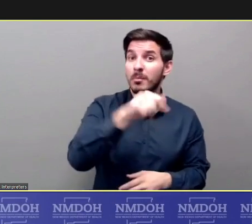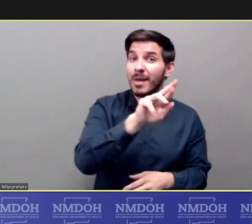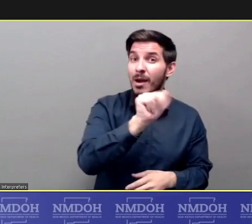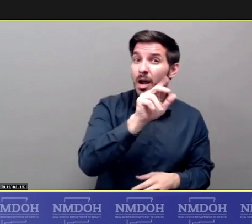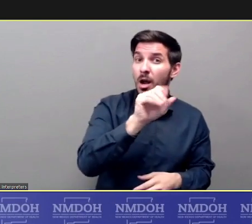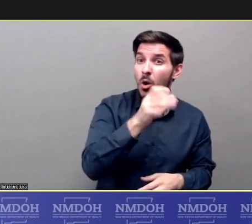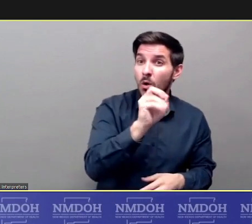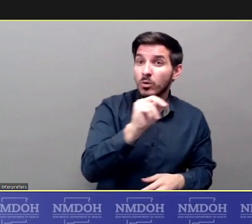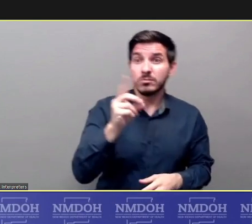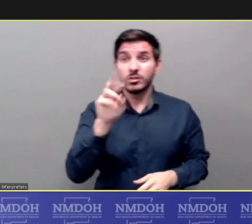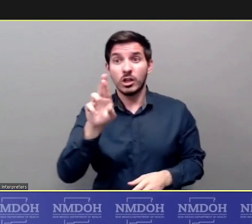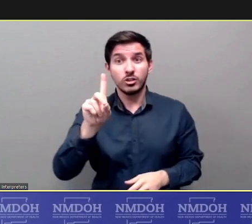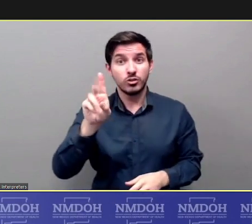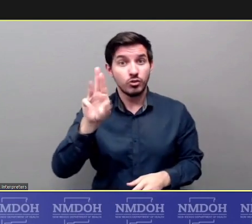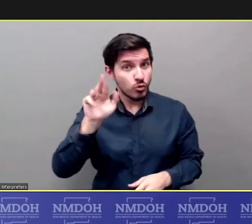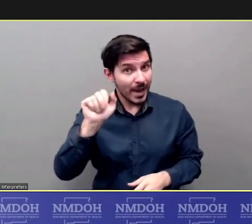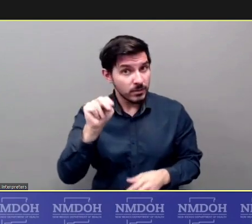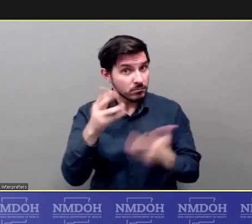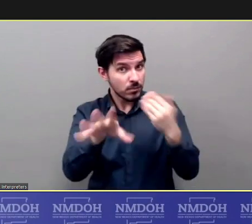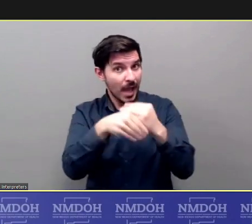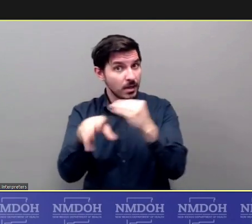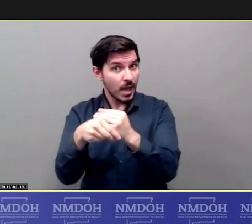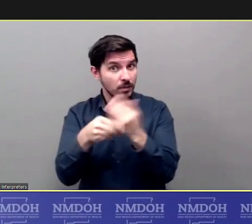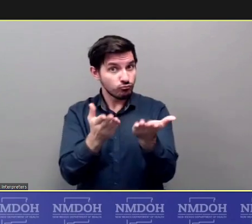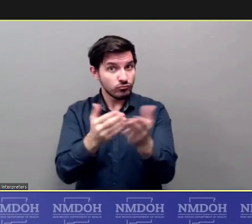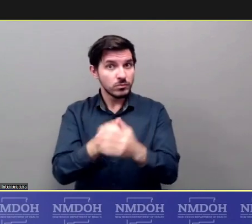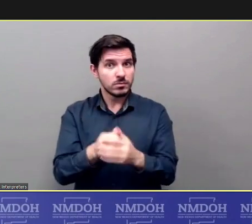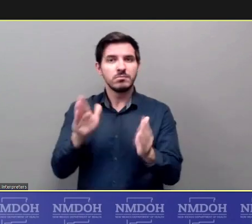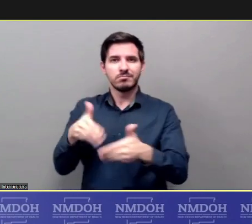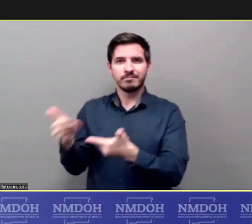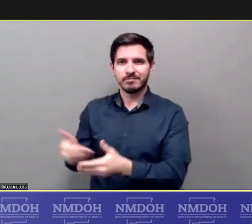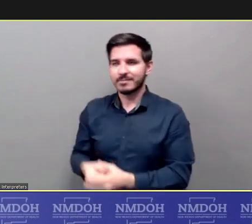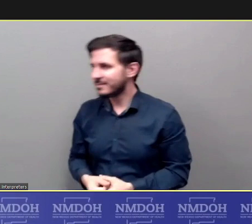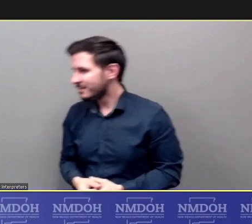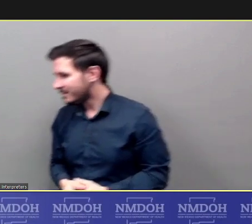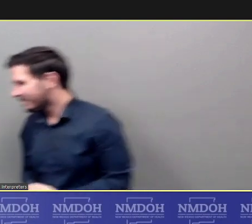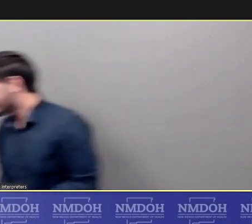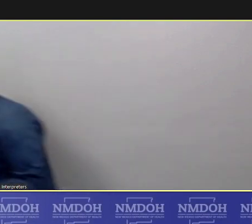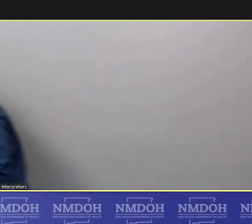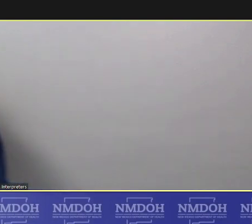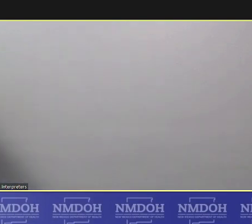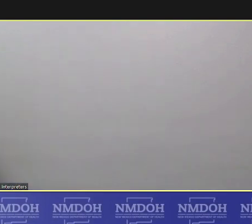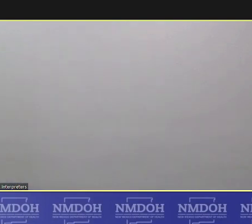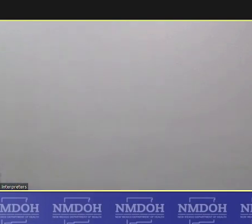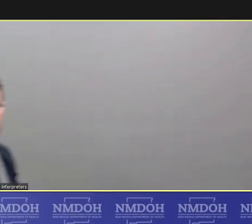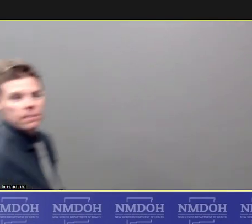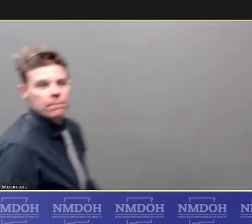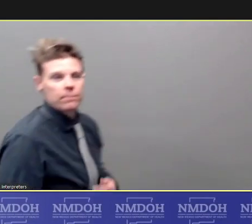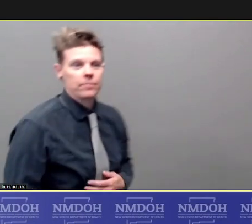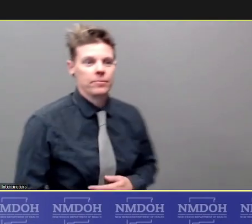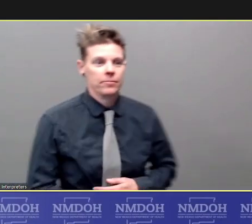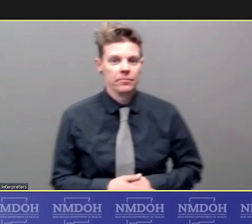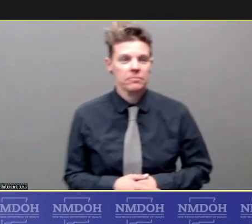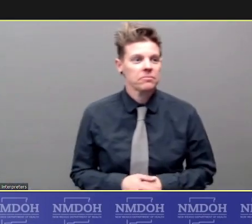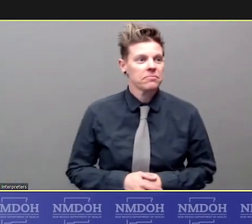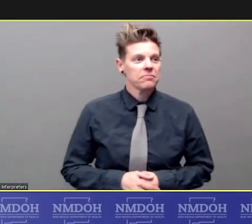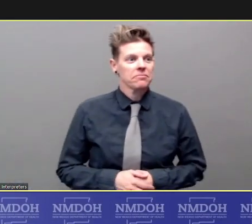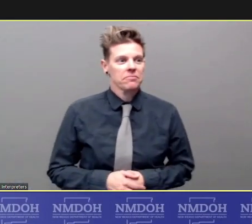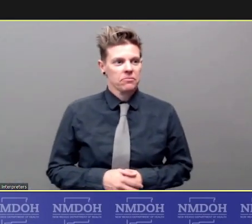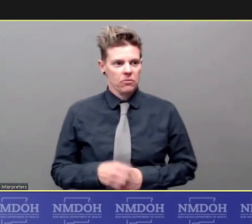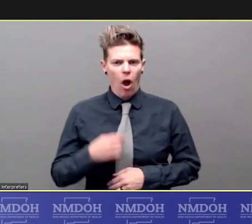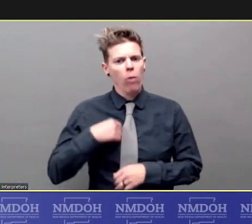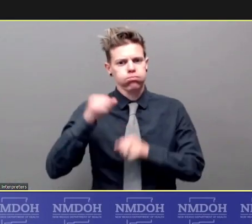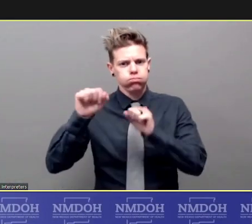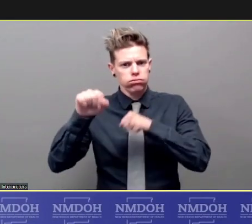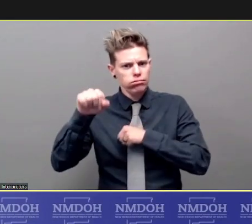do you want to add anything to what I just said? So, I absolutely agree. I think we are seeing more